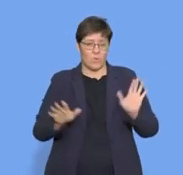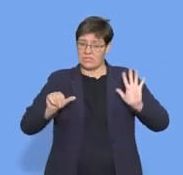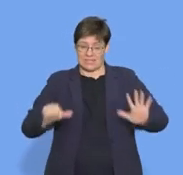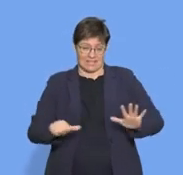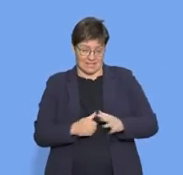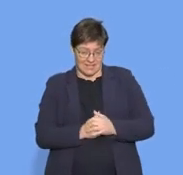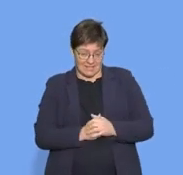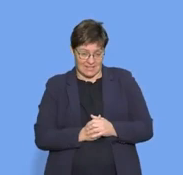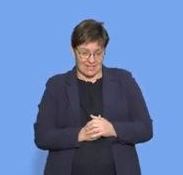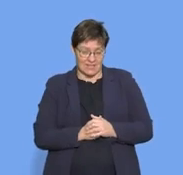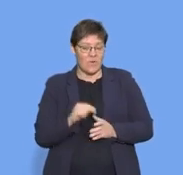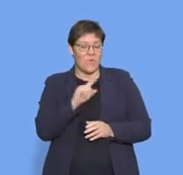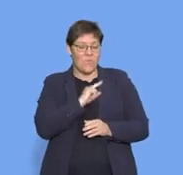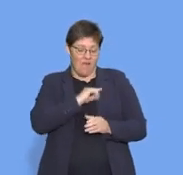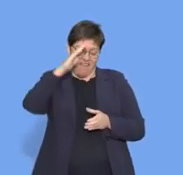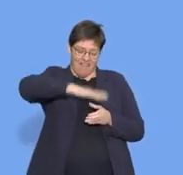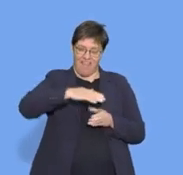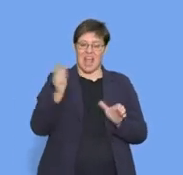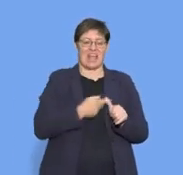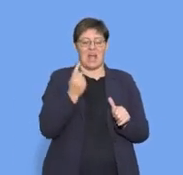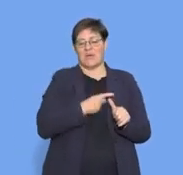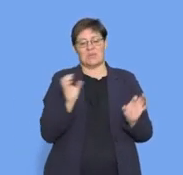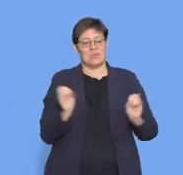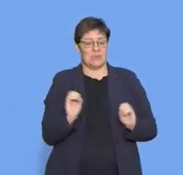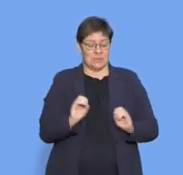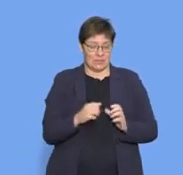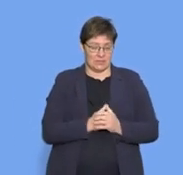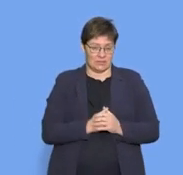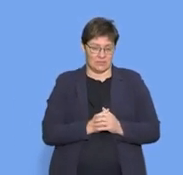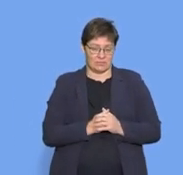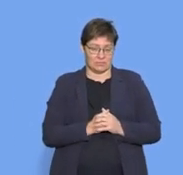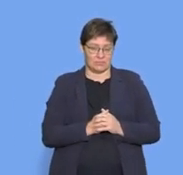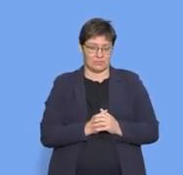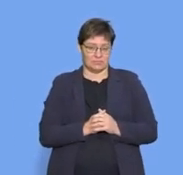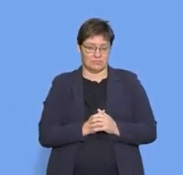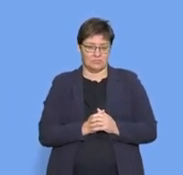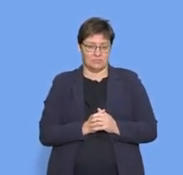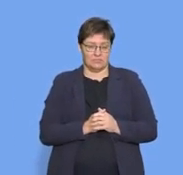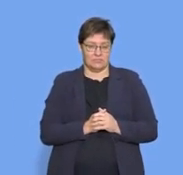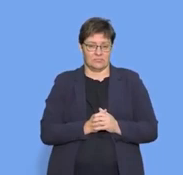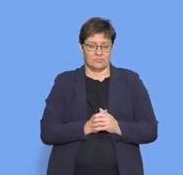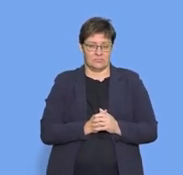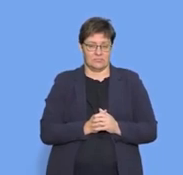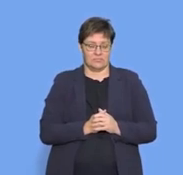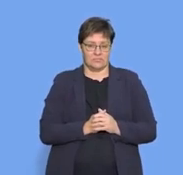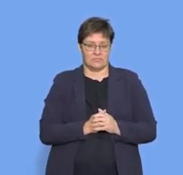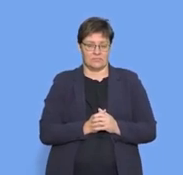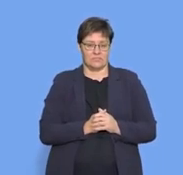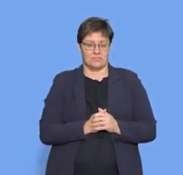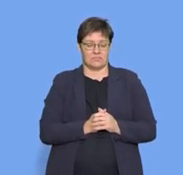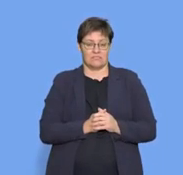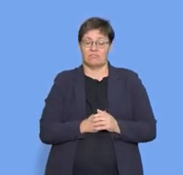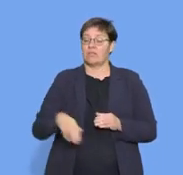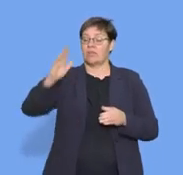of 5 faces, because I'm not going to be including the calculation of the area of the